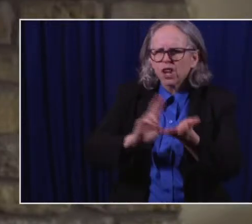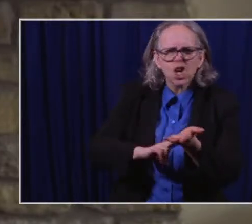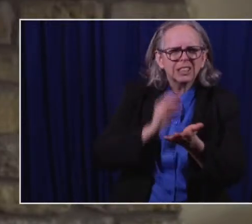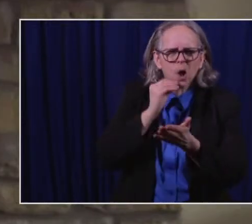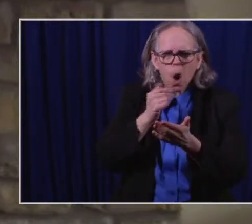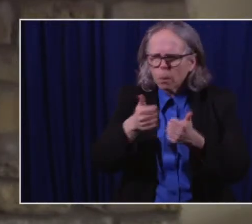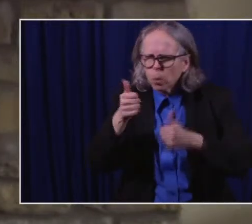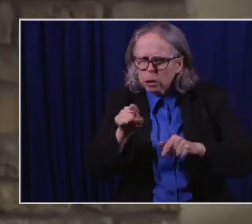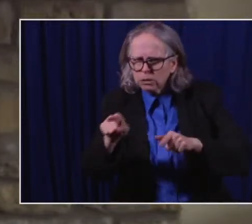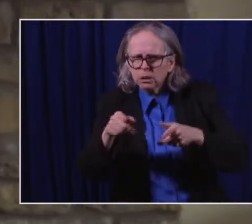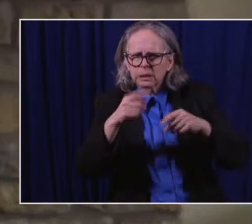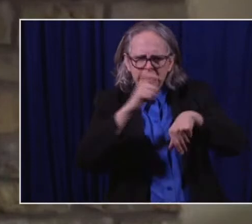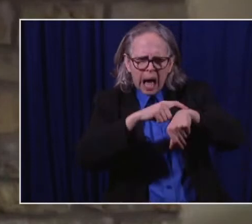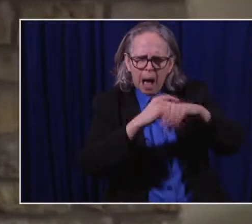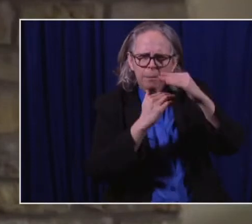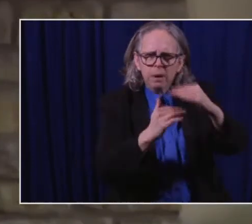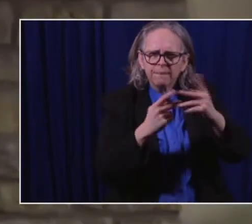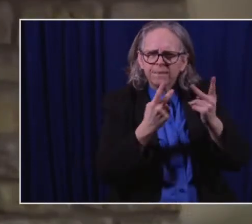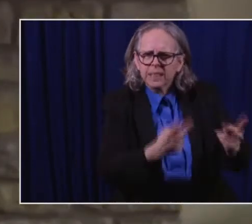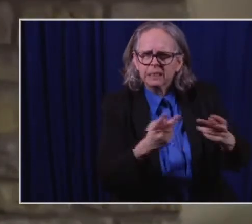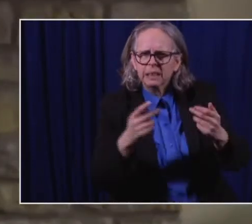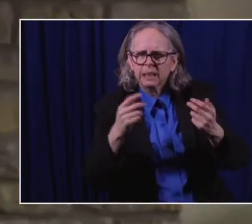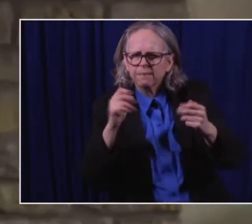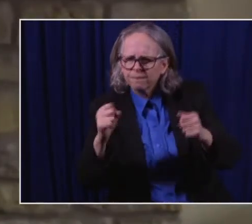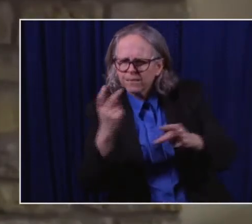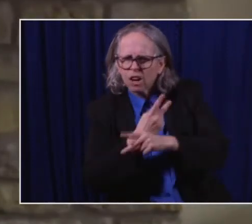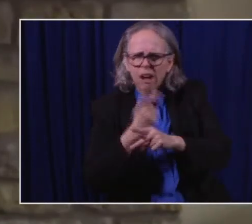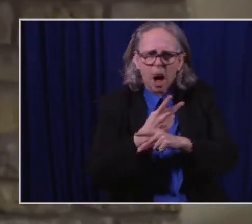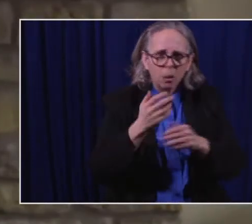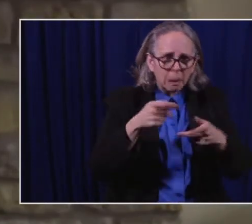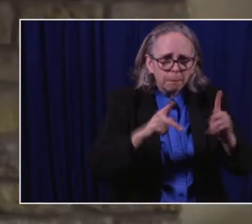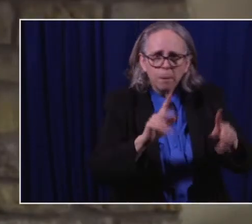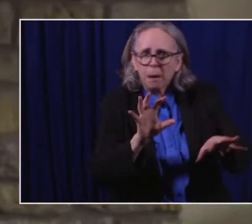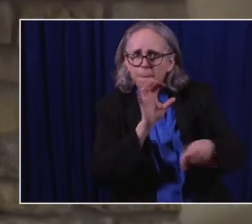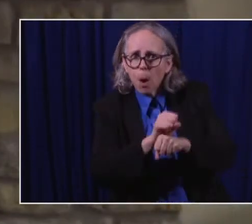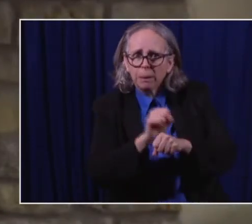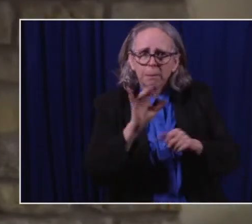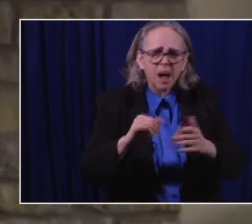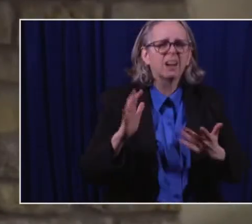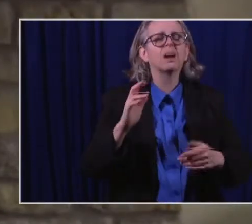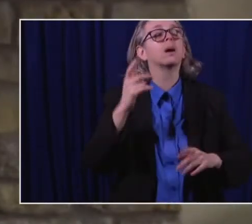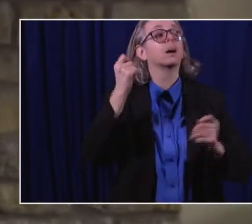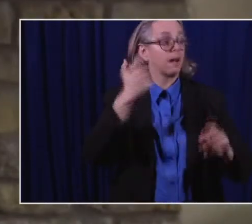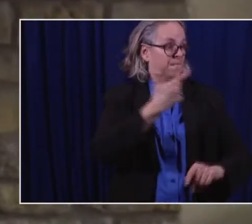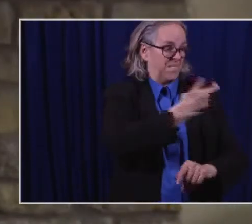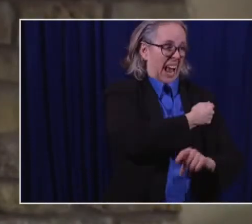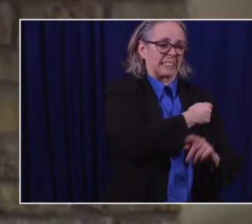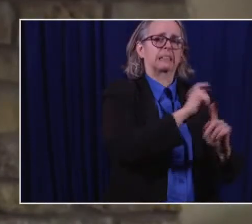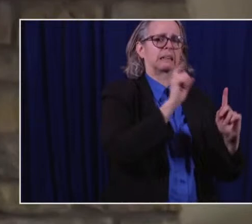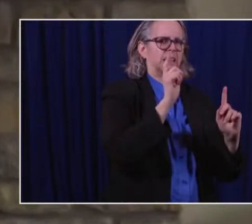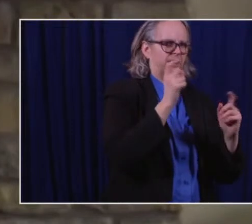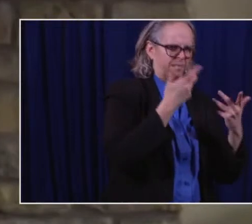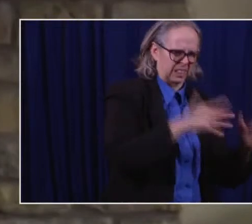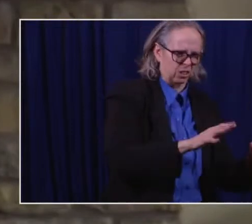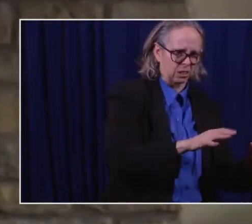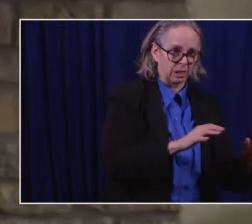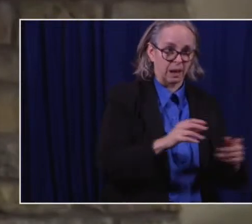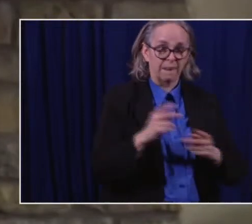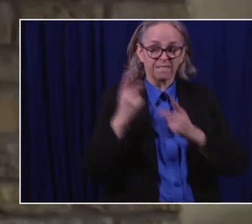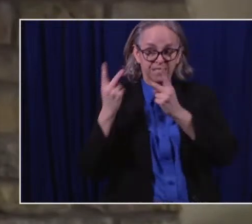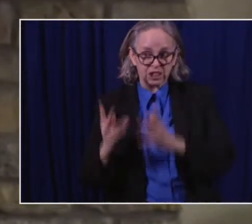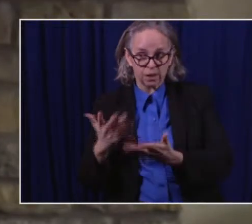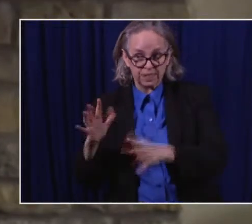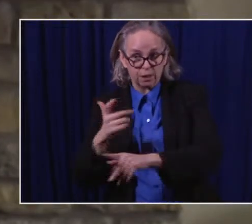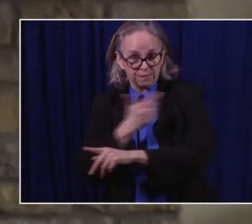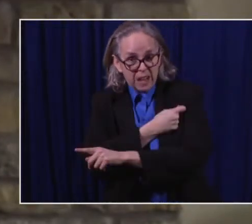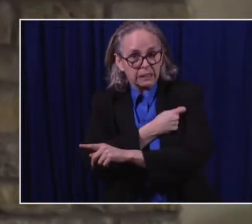them based upon vaccinations that was, with people getting vaccinated. And